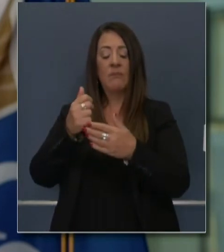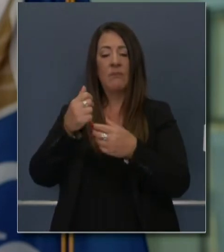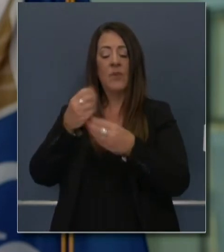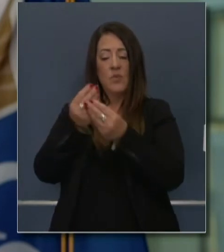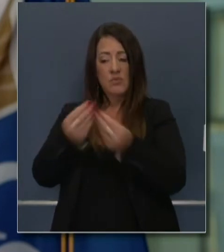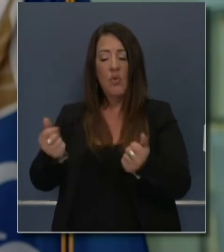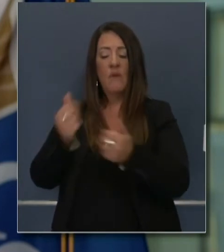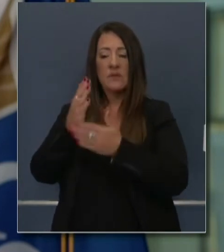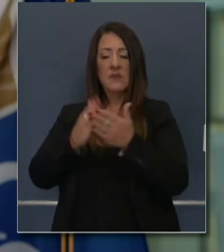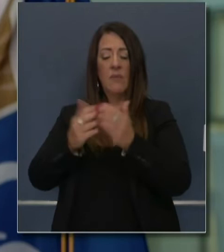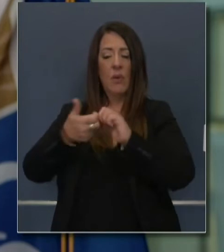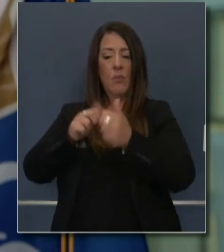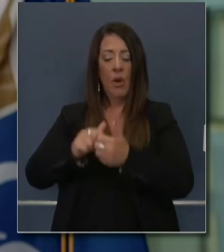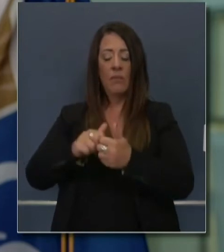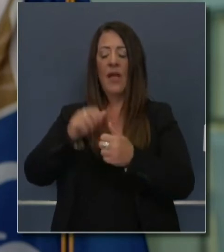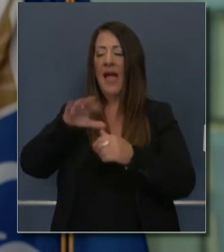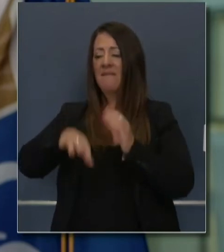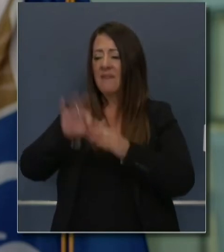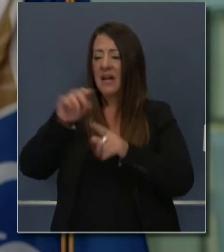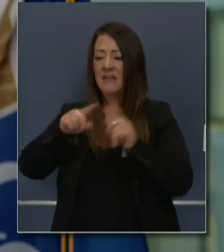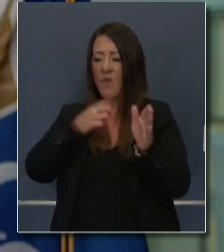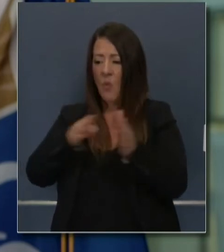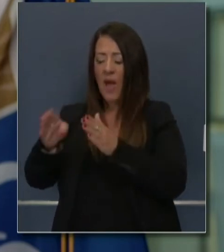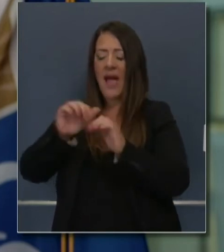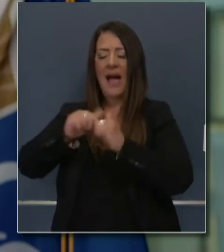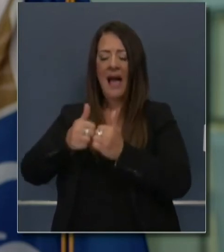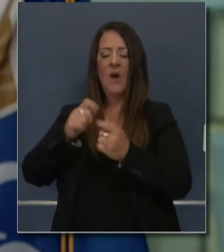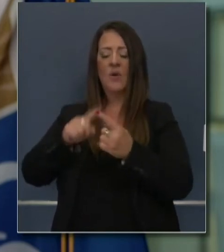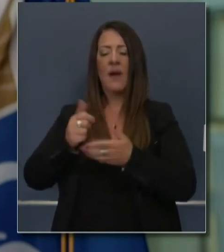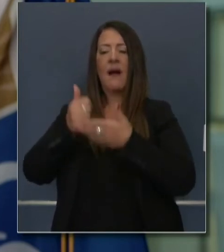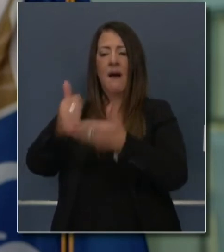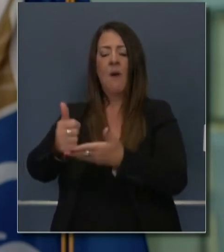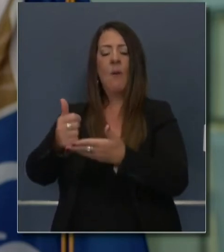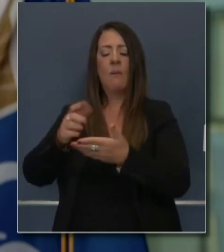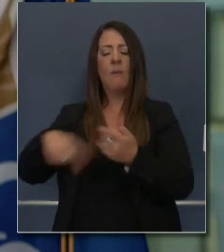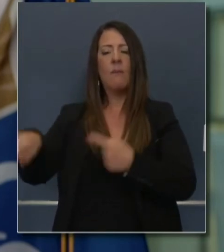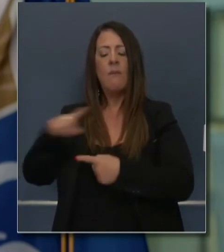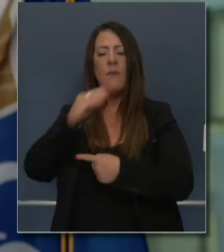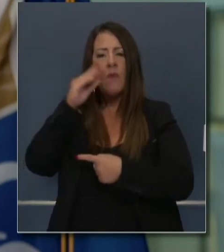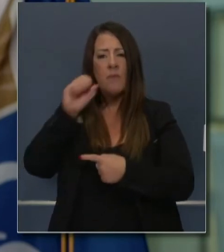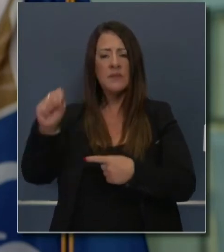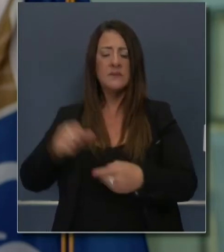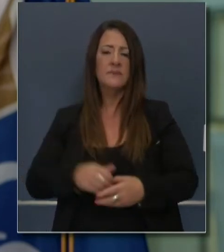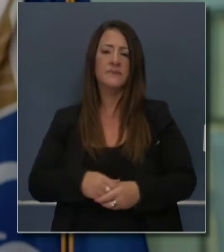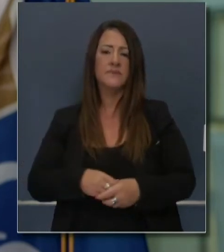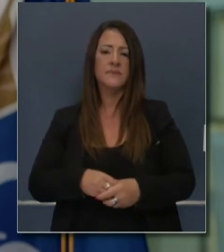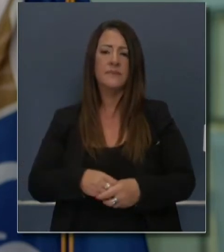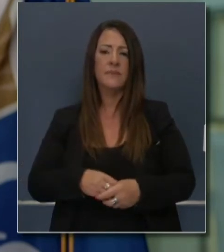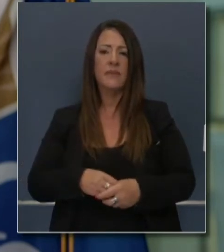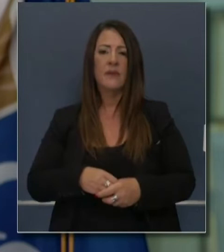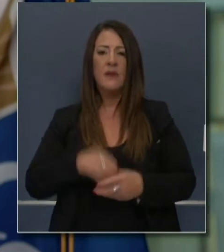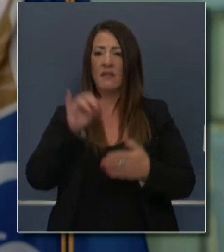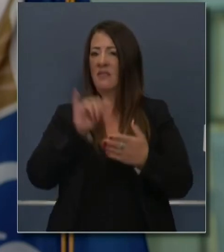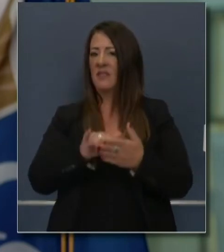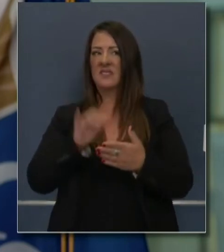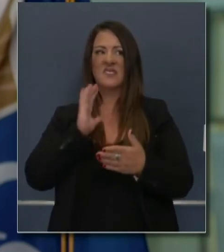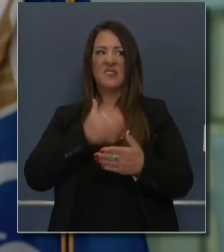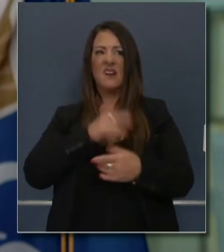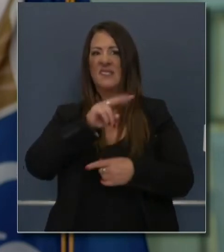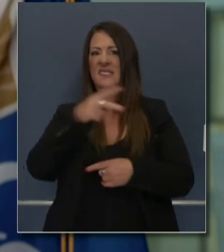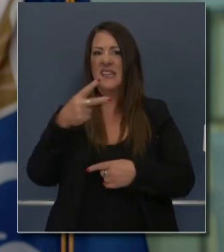to constructing more units. So our approach now, it's, you know, we've been in here. This is just the second